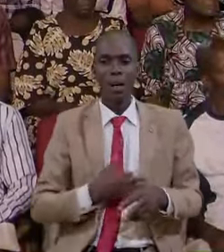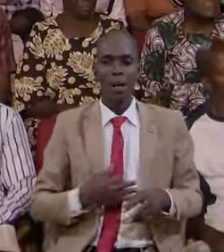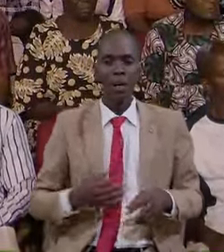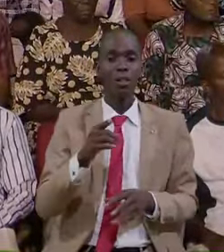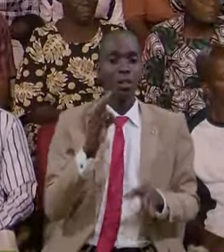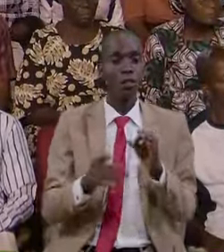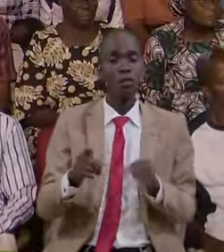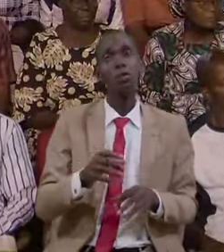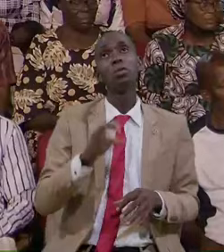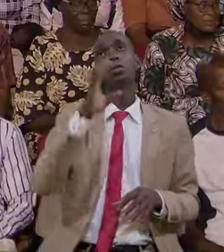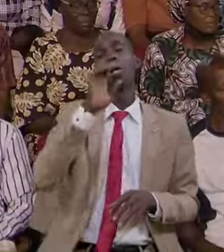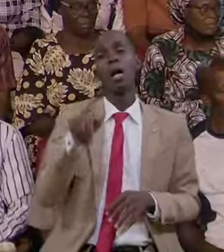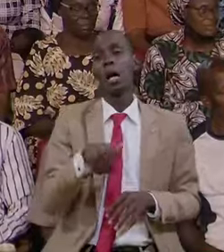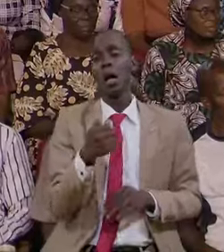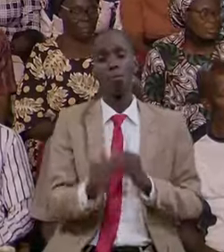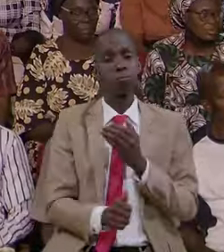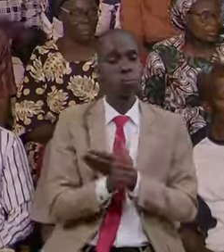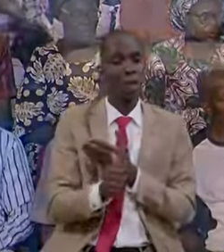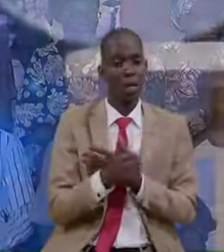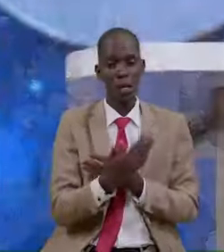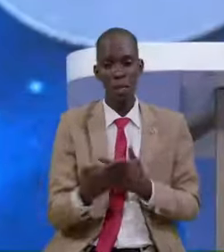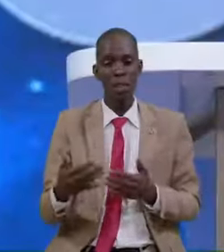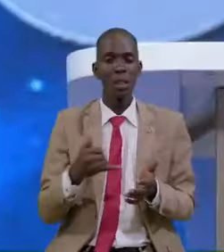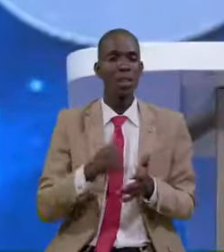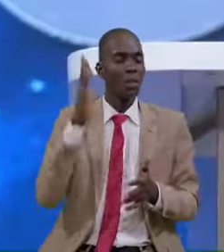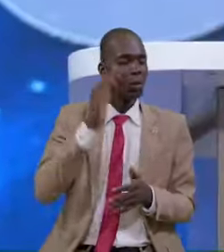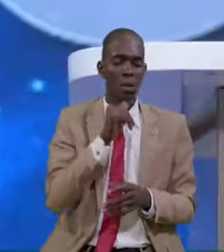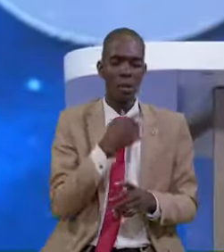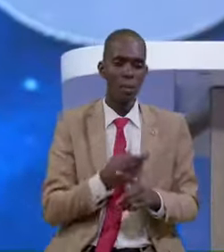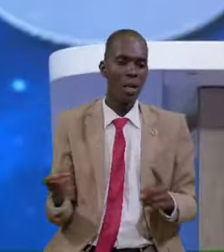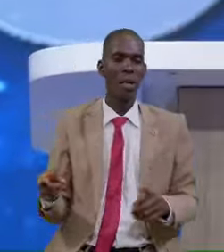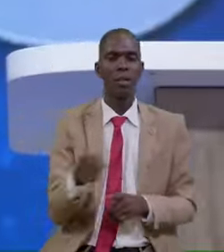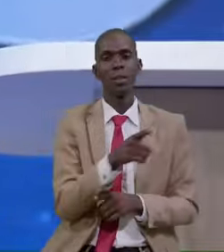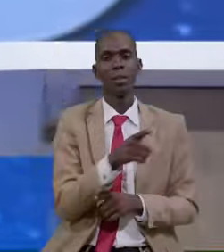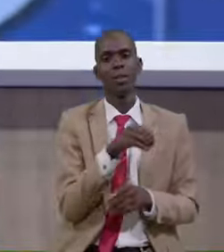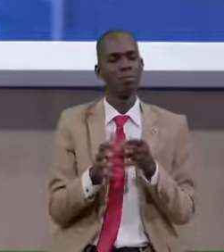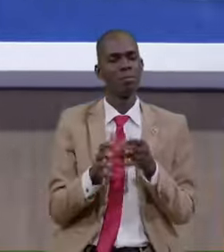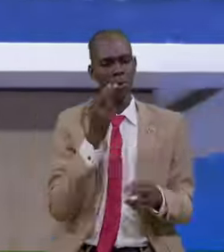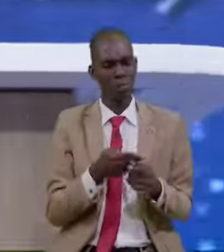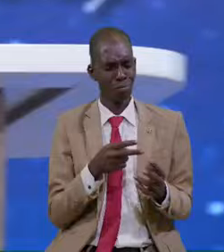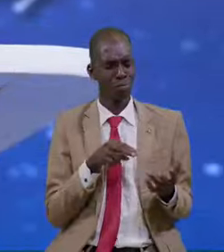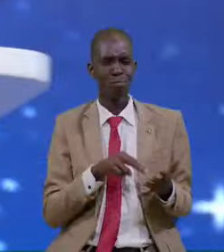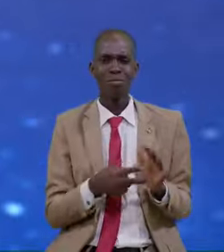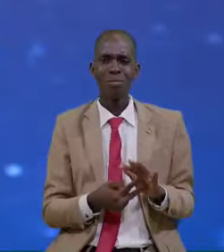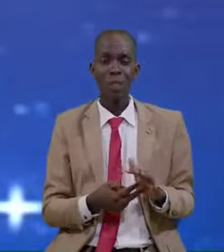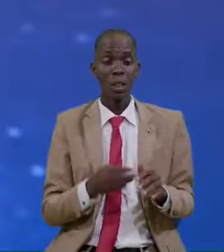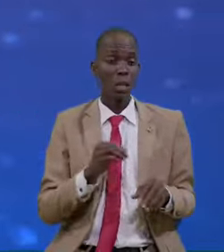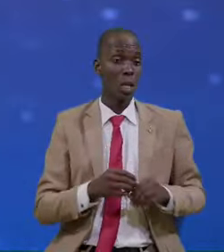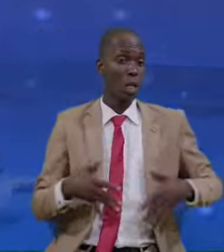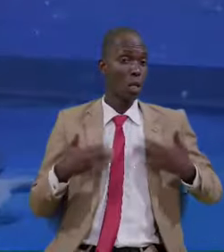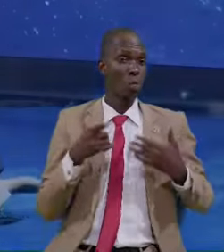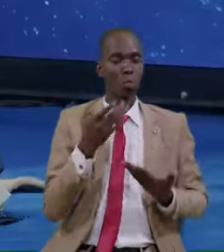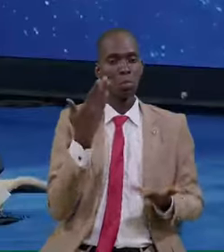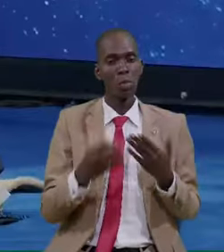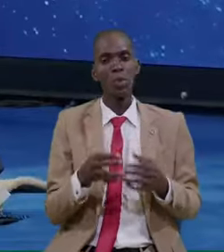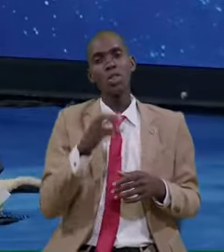deadly thing, it shall not hurt them. What does that mean? You know, in life, you've been drinking deadly